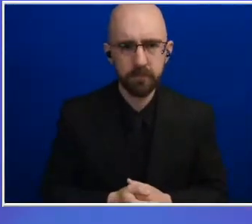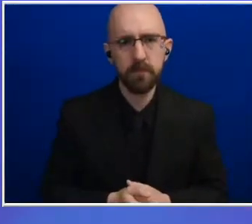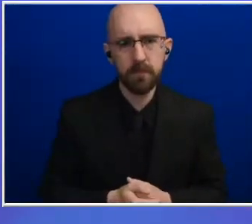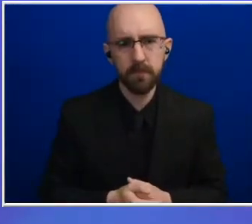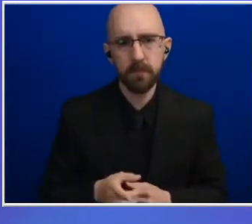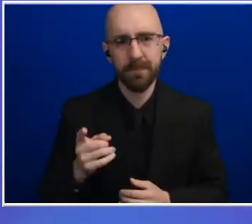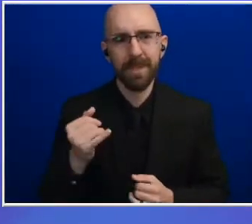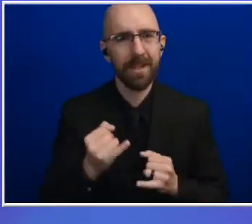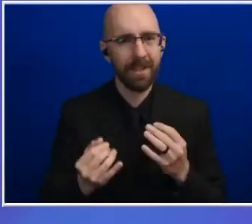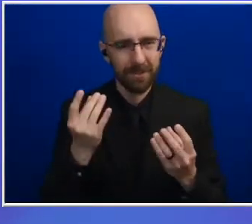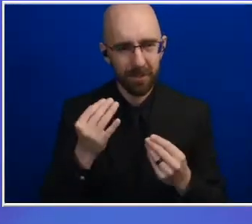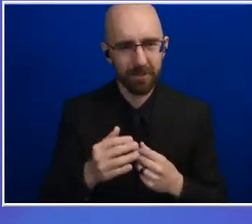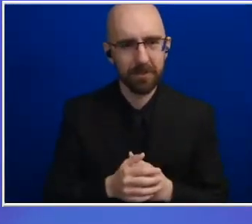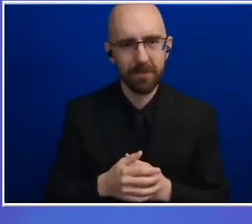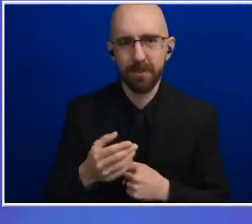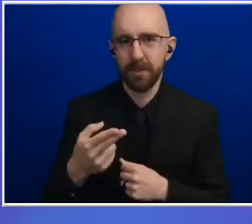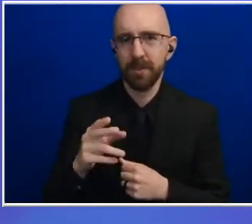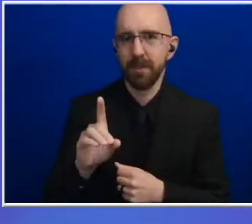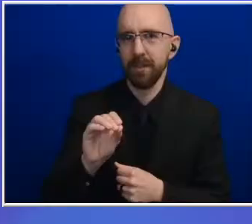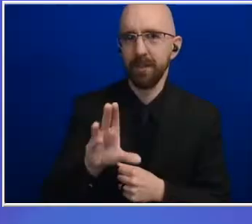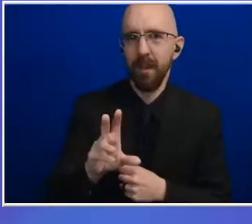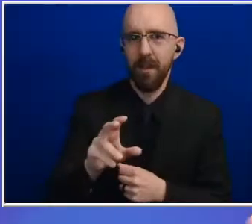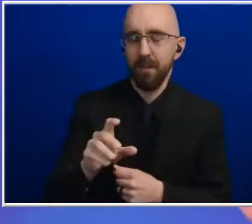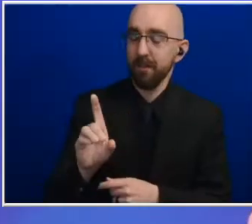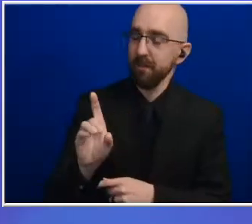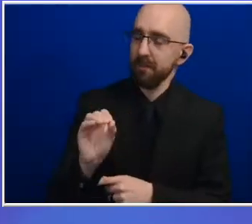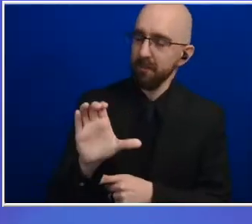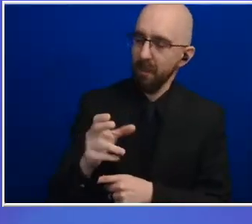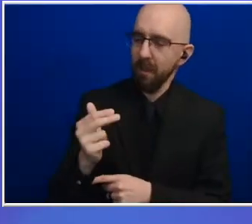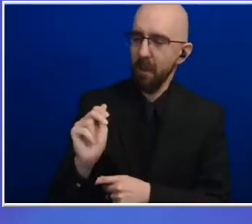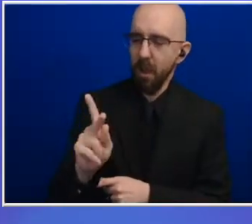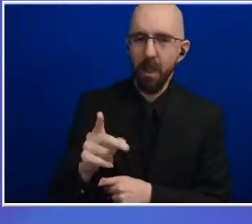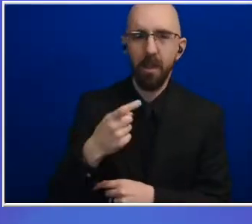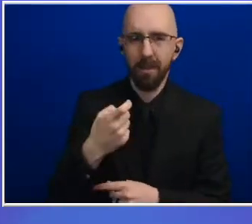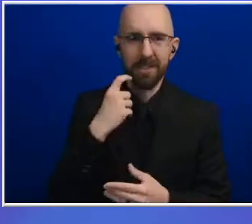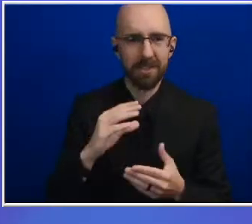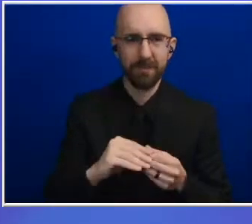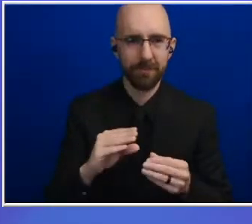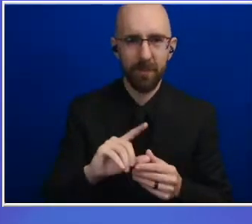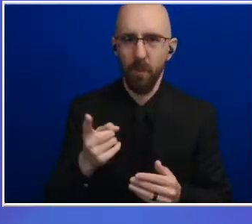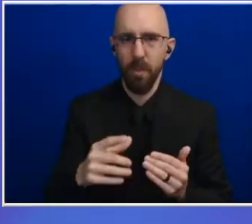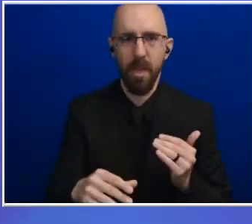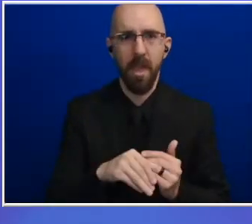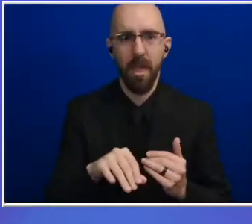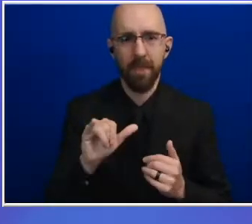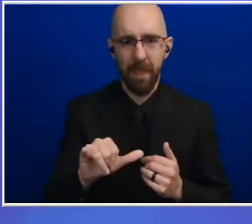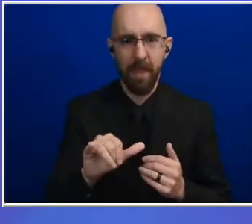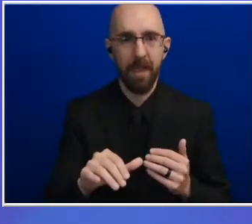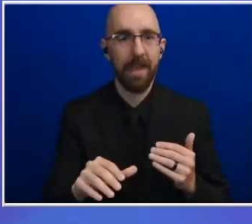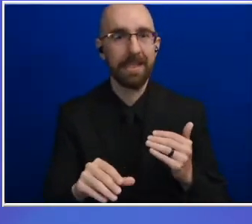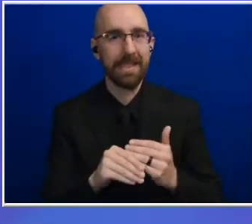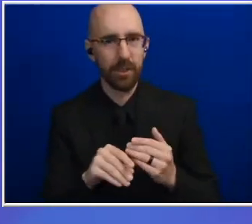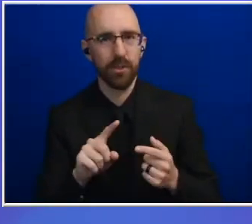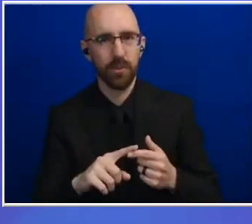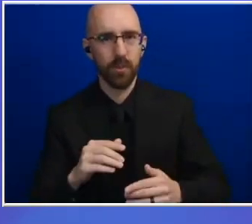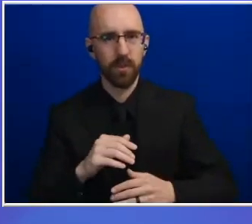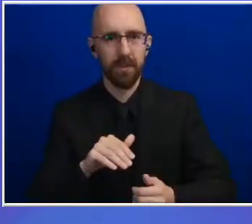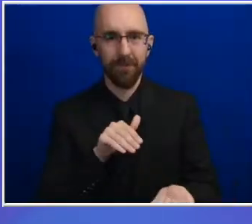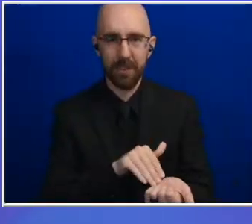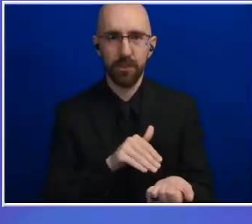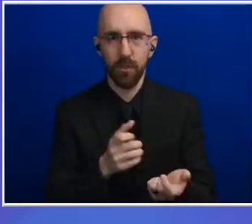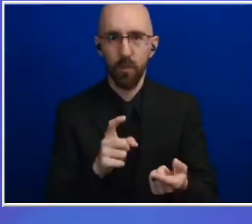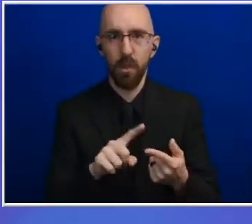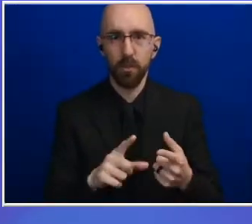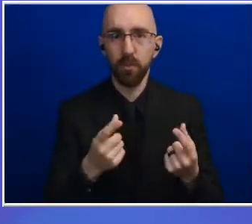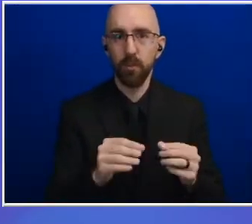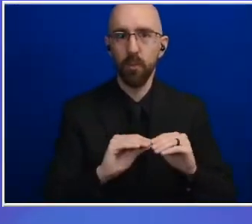Dr. Hawkinson expressed it very well. I can only add that, in addition to physicians wanting to do no harm,